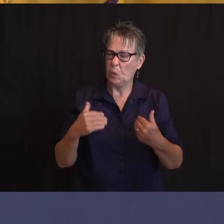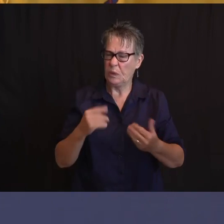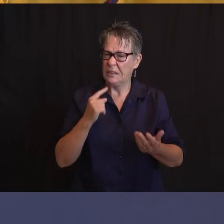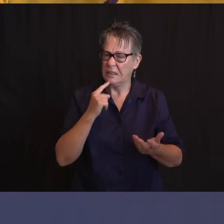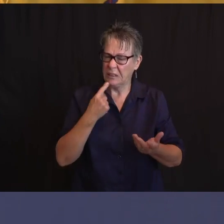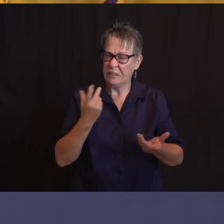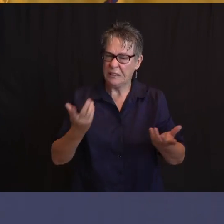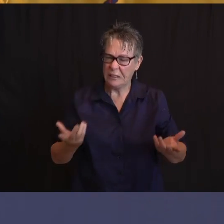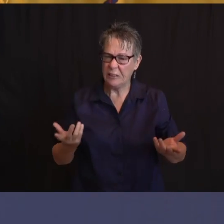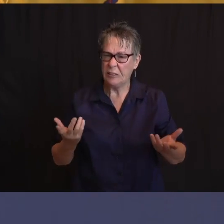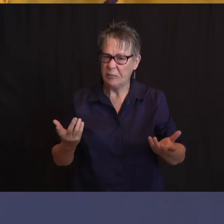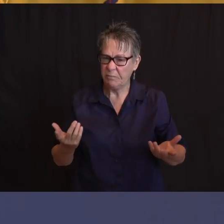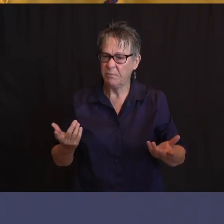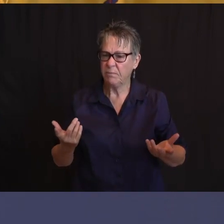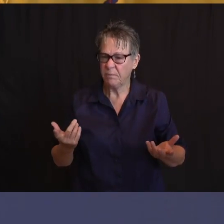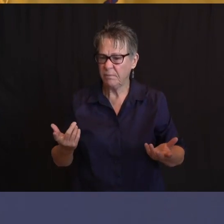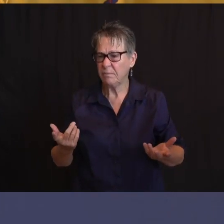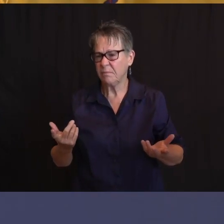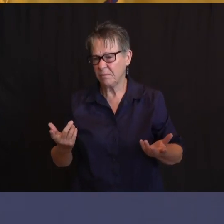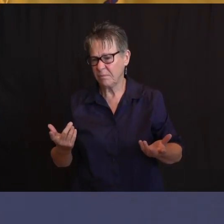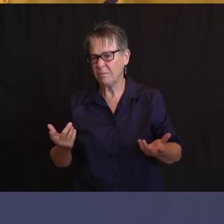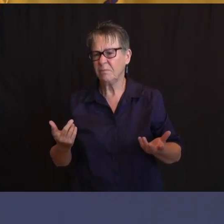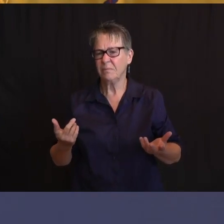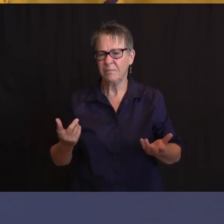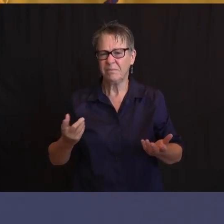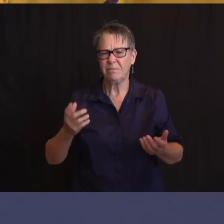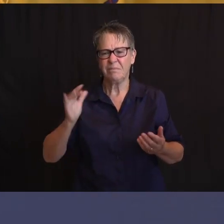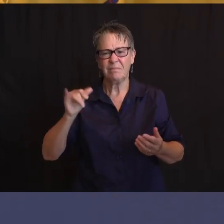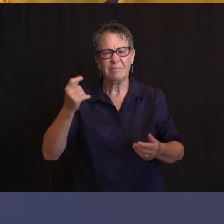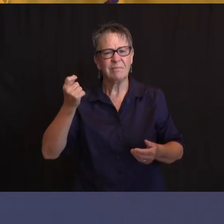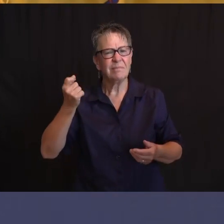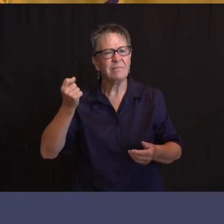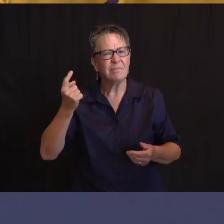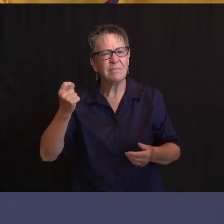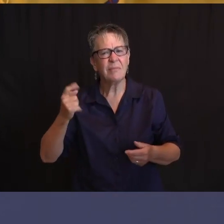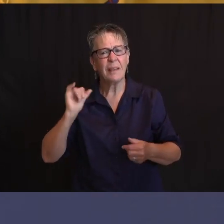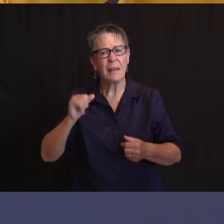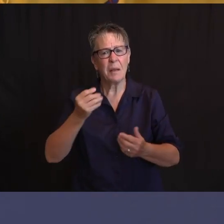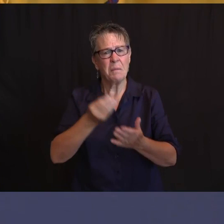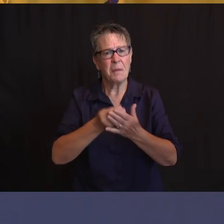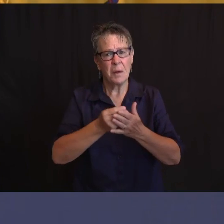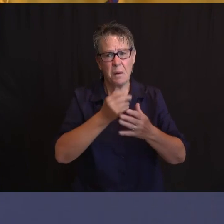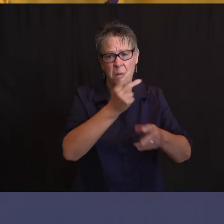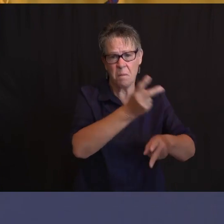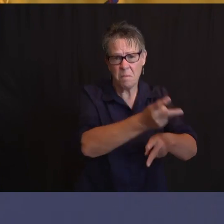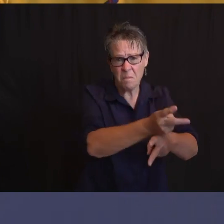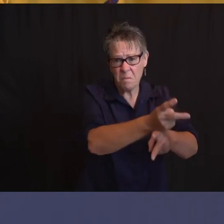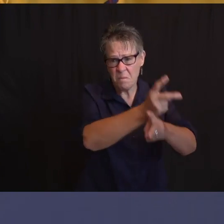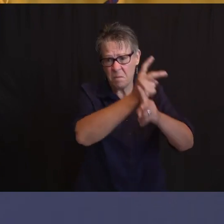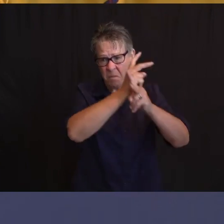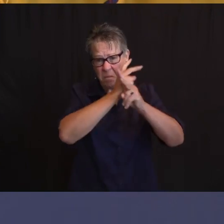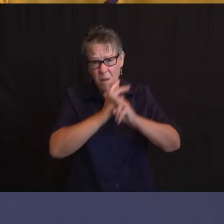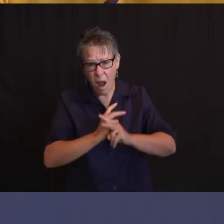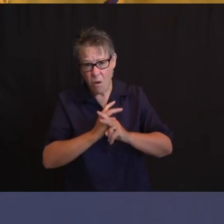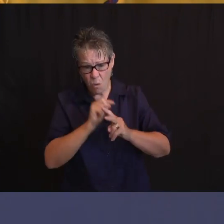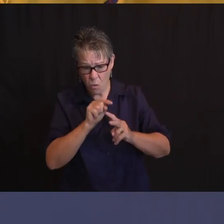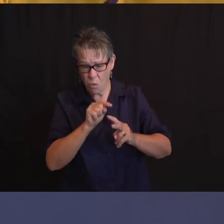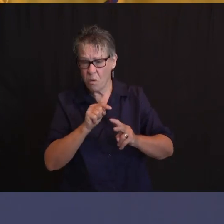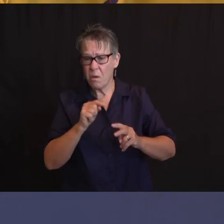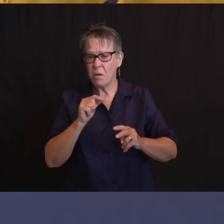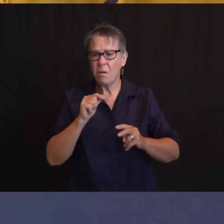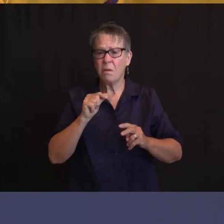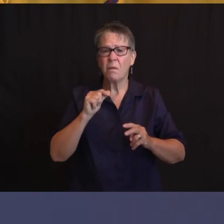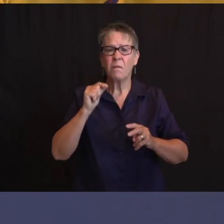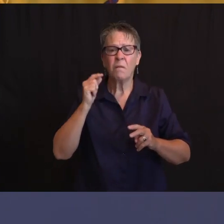and county cash assistance. The federal government needs to step in here for that, for sure, because we need